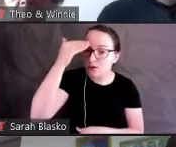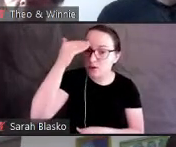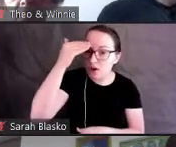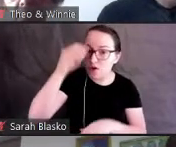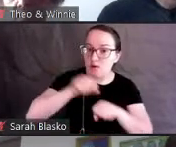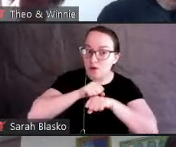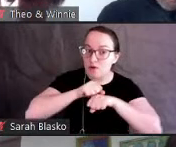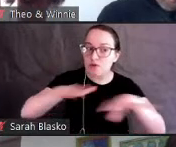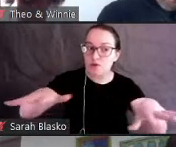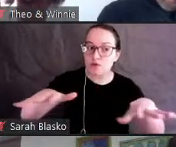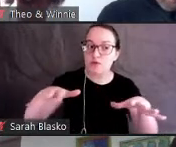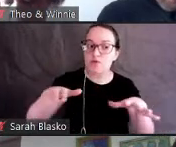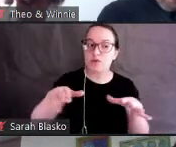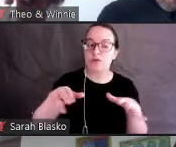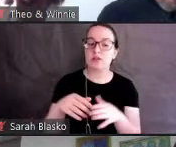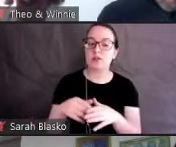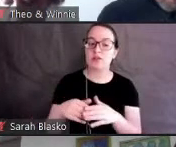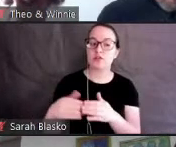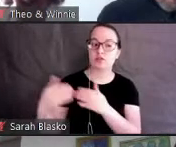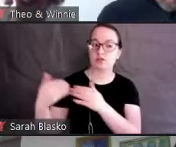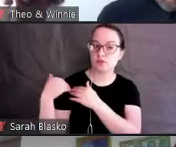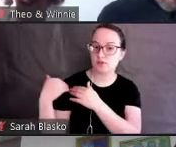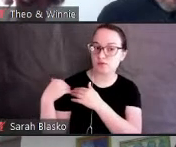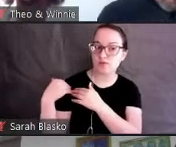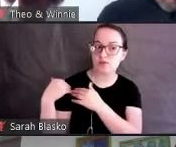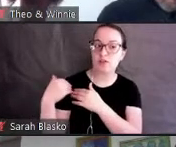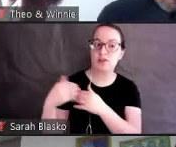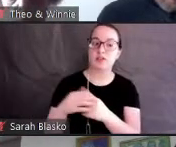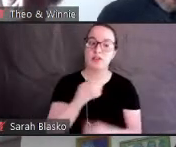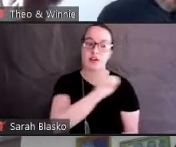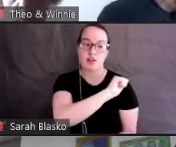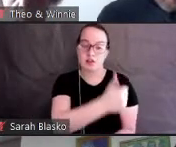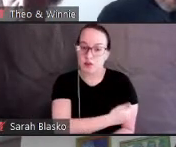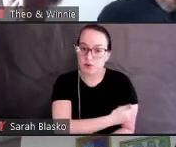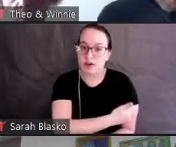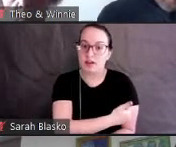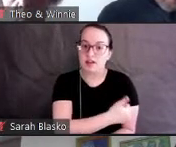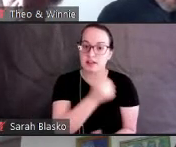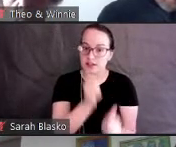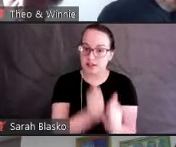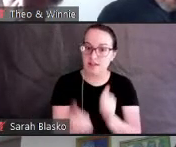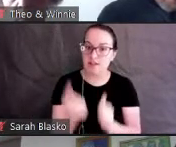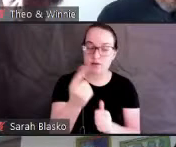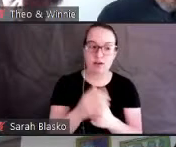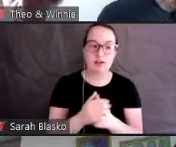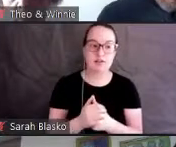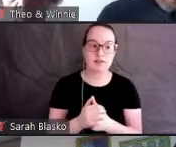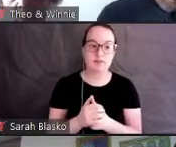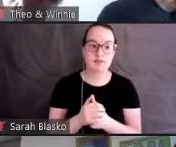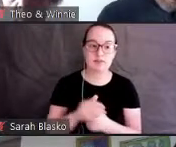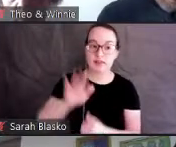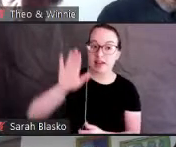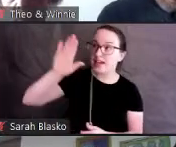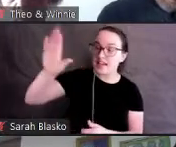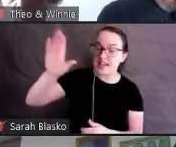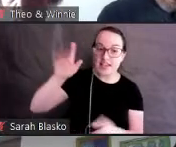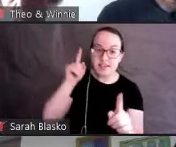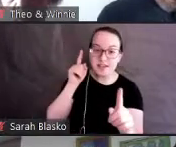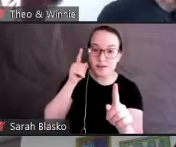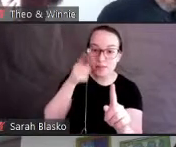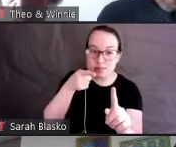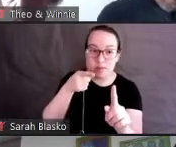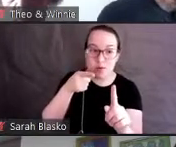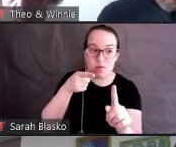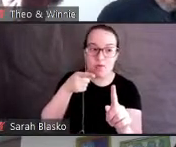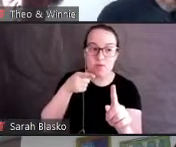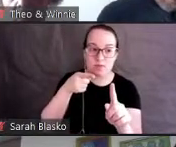and authorities in the heavenly realms, according to his eternal purpose that he accomplished